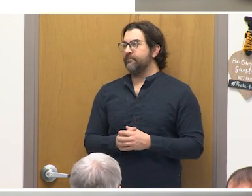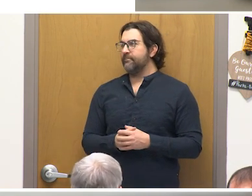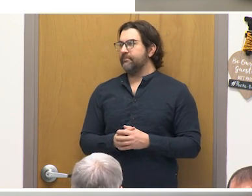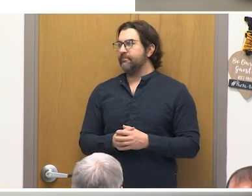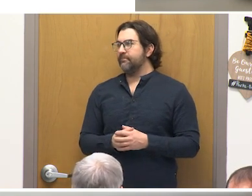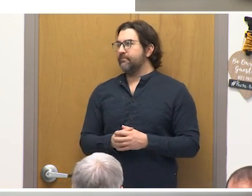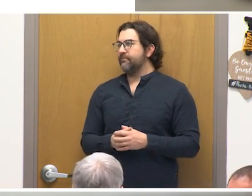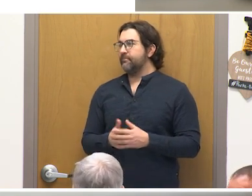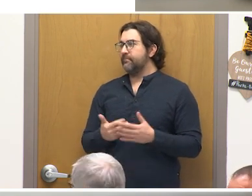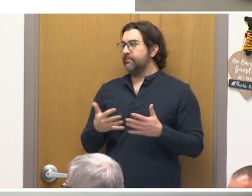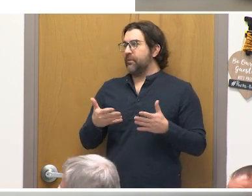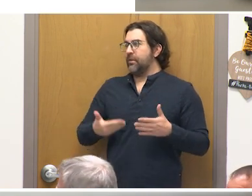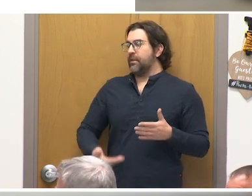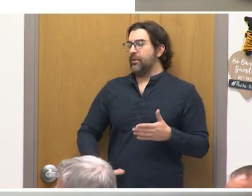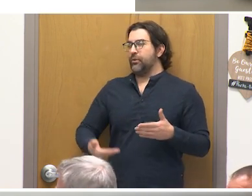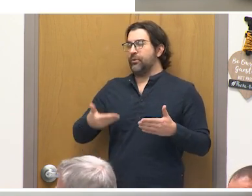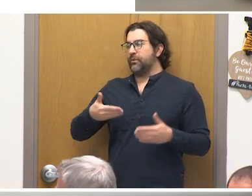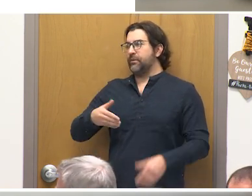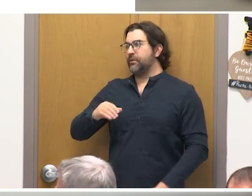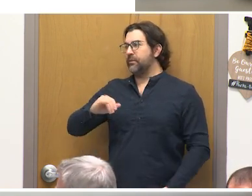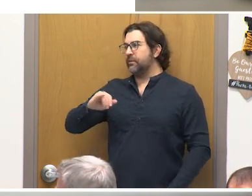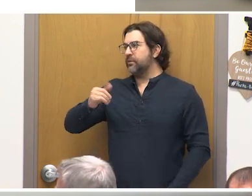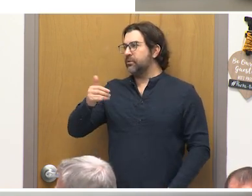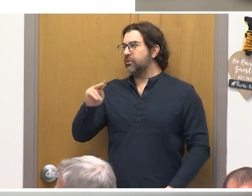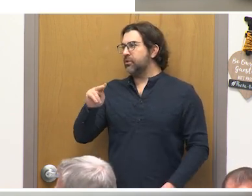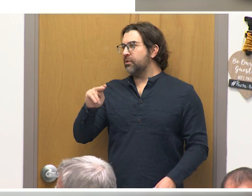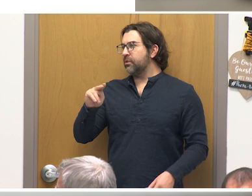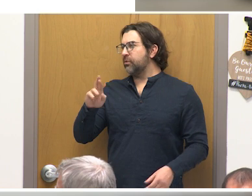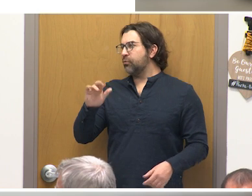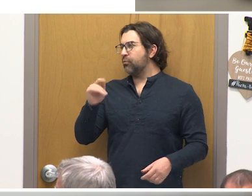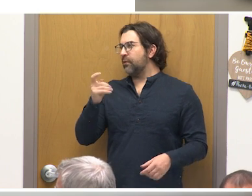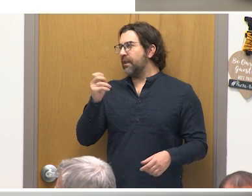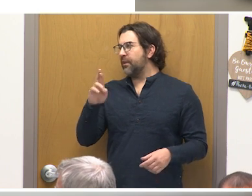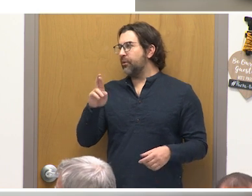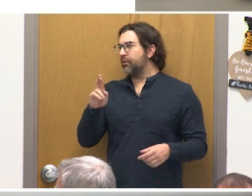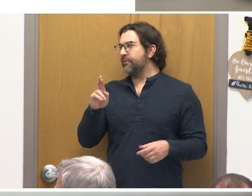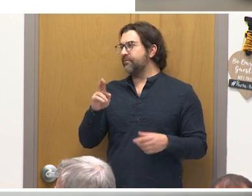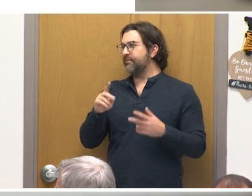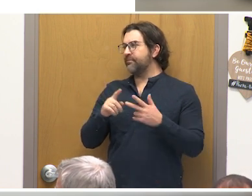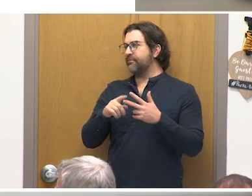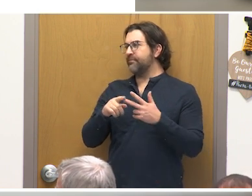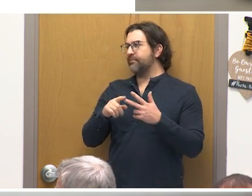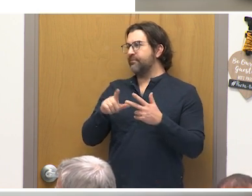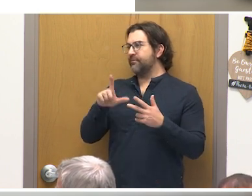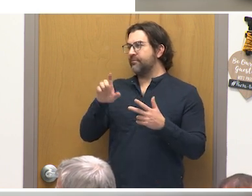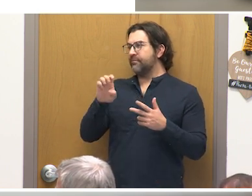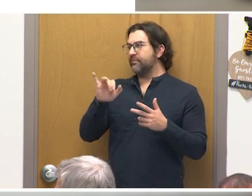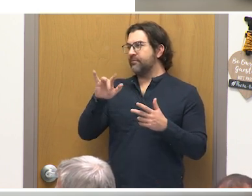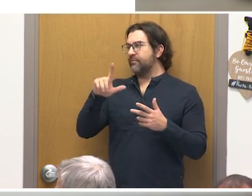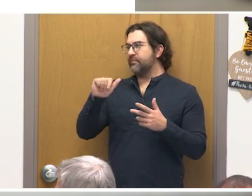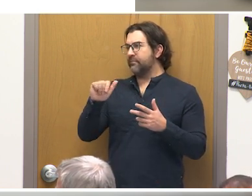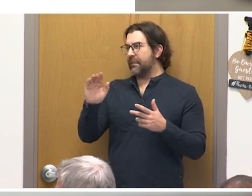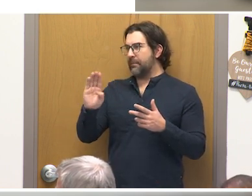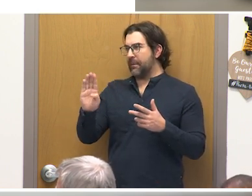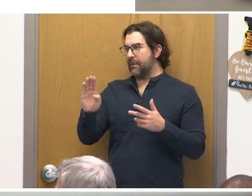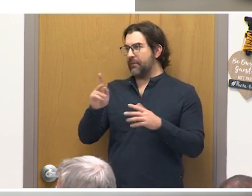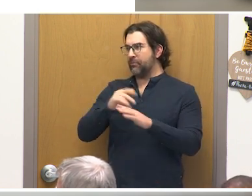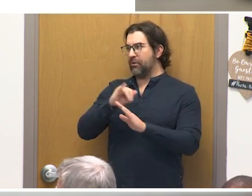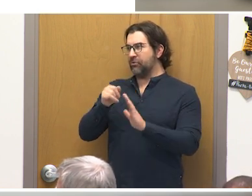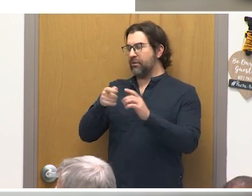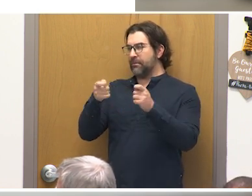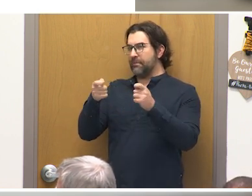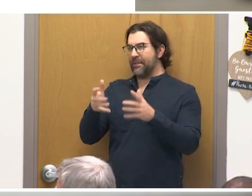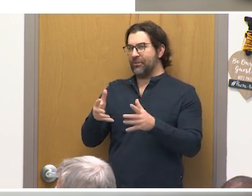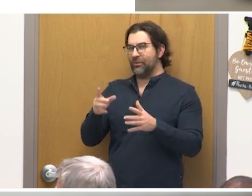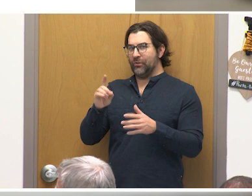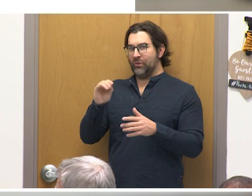So I already introduced myself, Jan Rather, Infrastructure Engagement Specialist, joined by Lila Bouabdalawi, Project Manager at